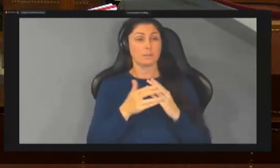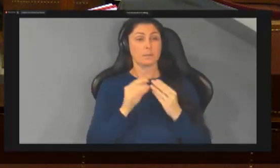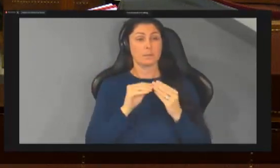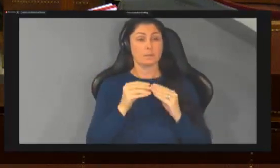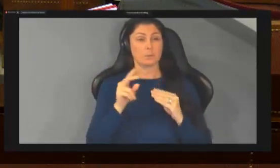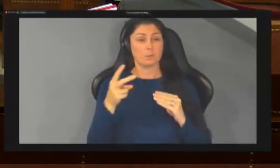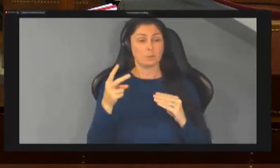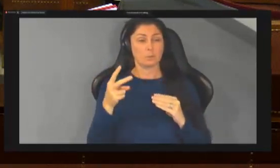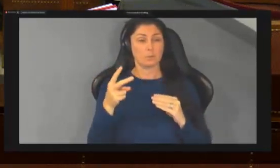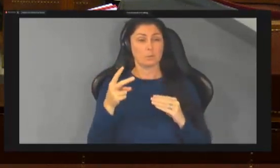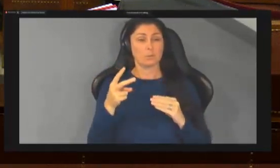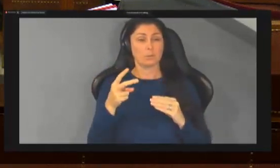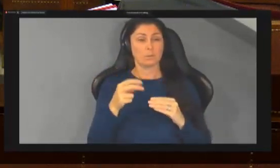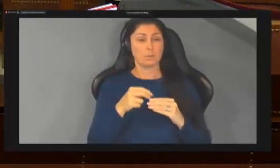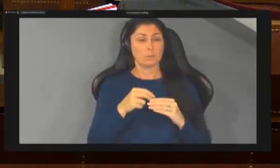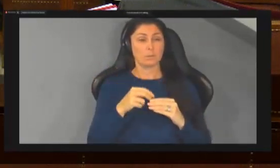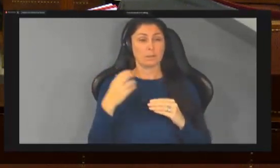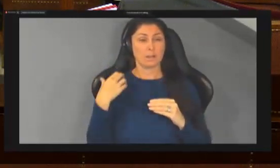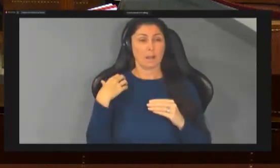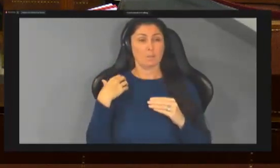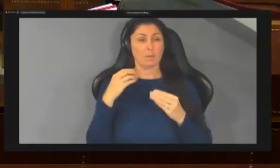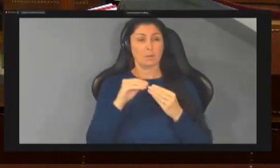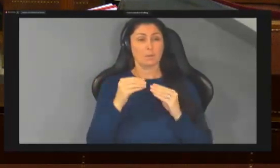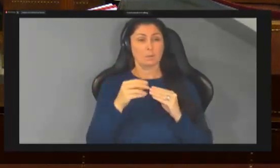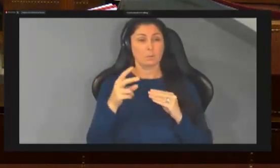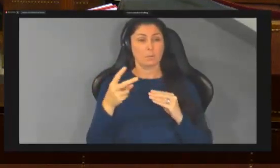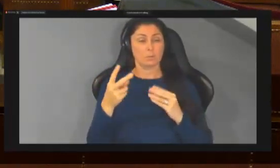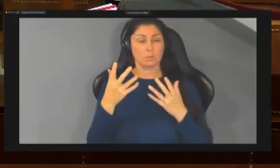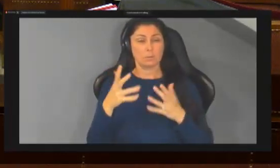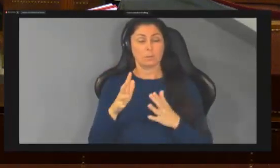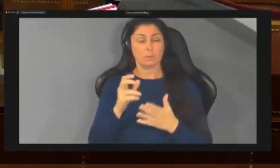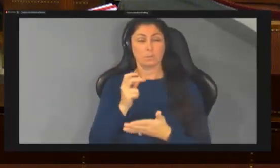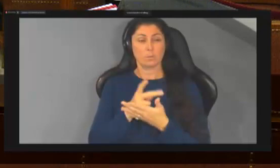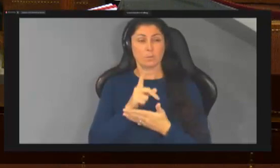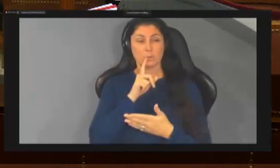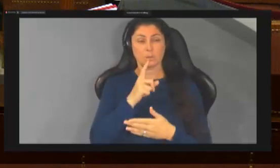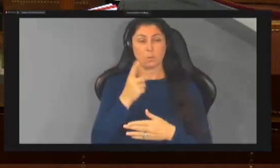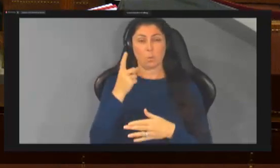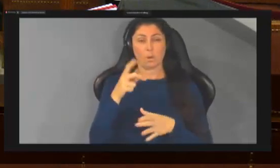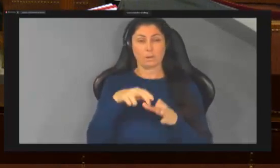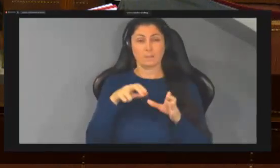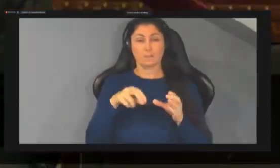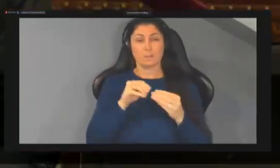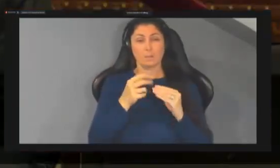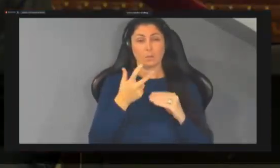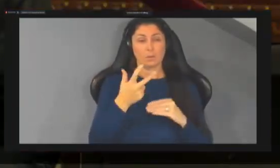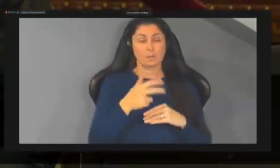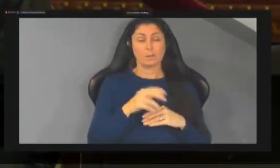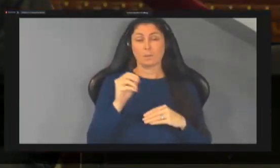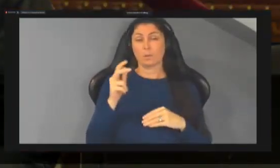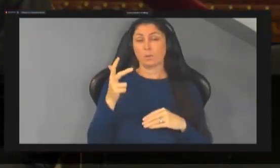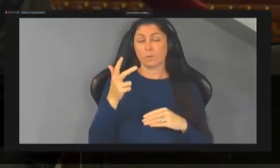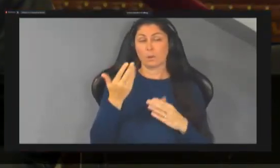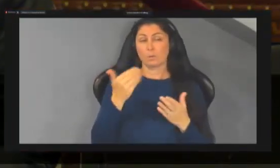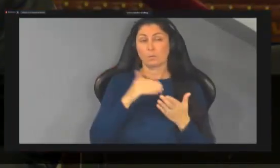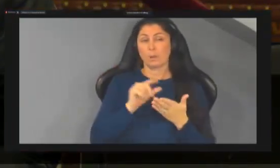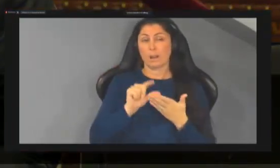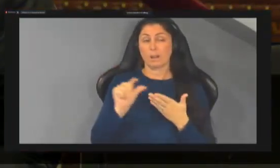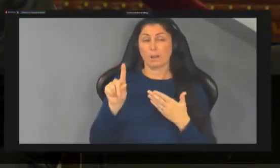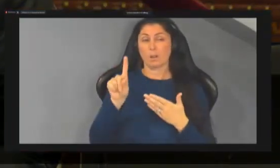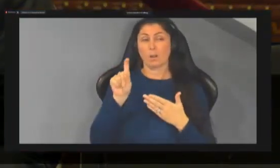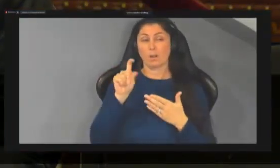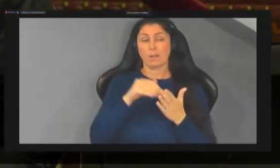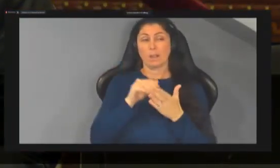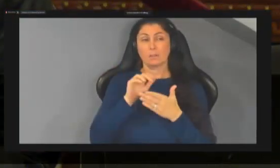City Capital, excuse me, Capital Amendment number 2 has been approved. It was one abstention. Number 3. Number three, reallocates $100,000